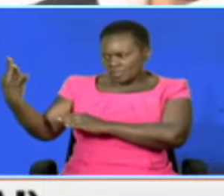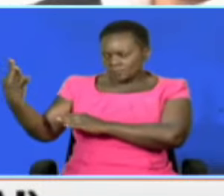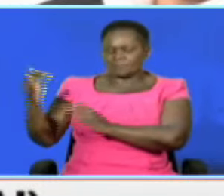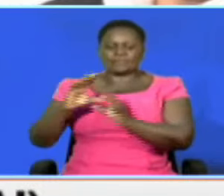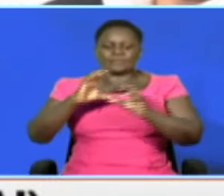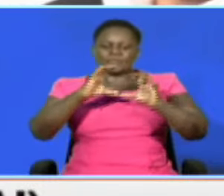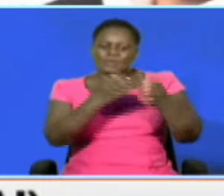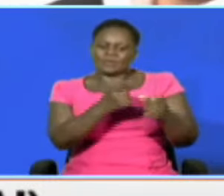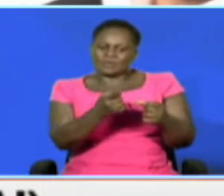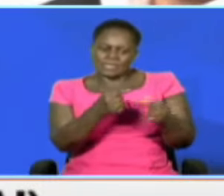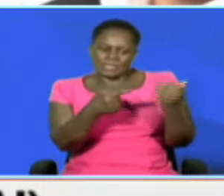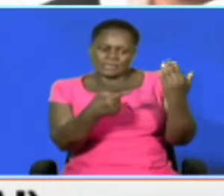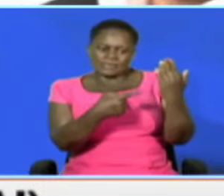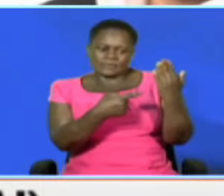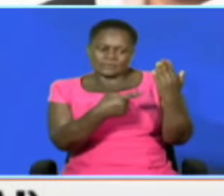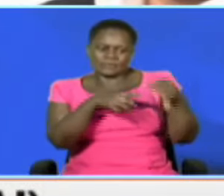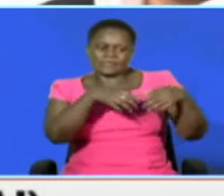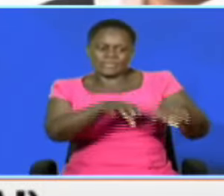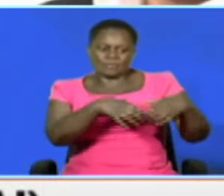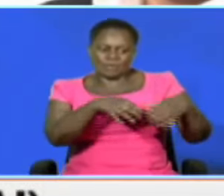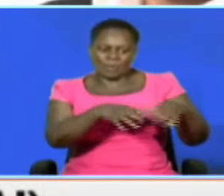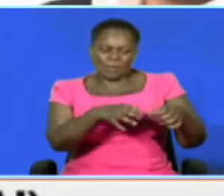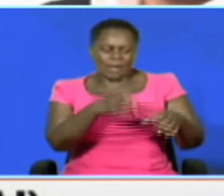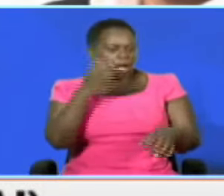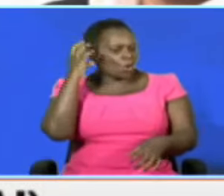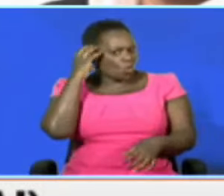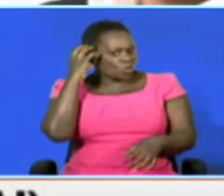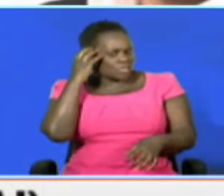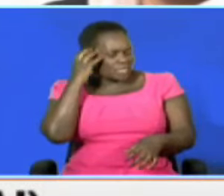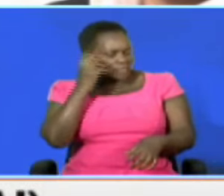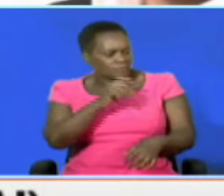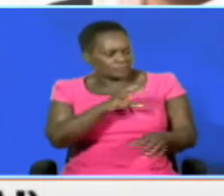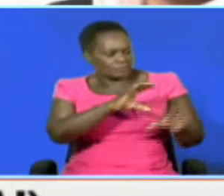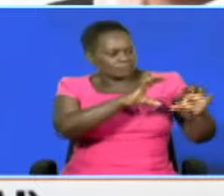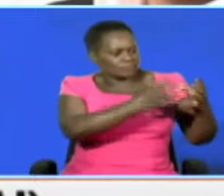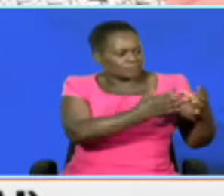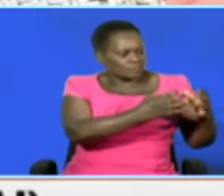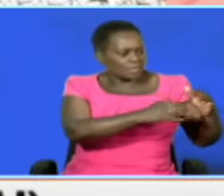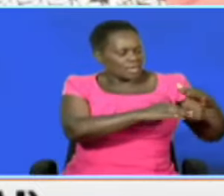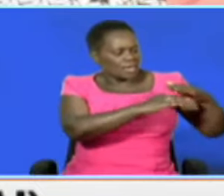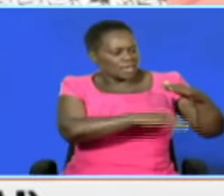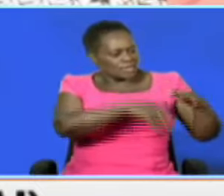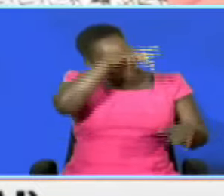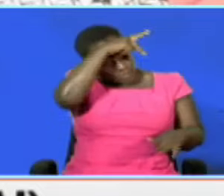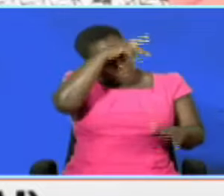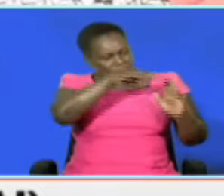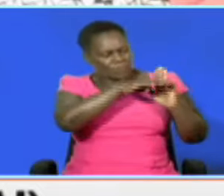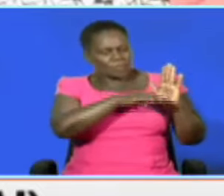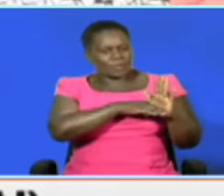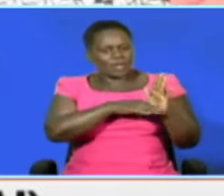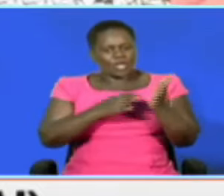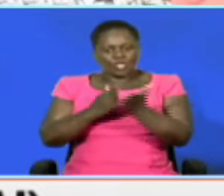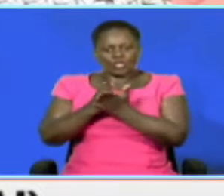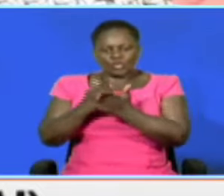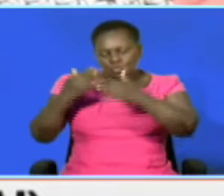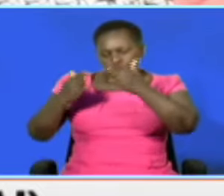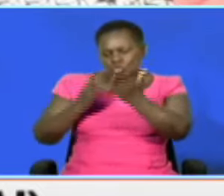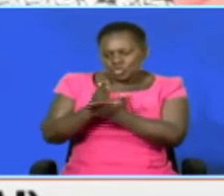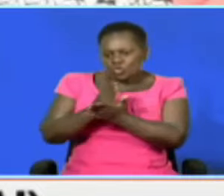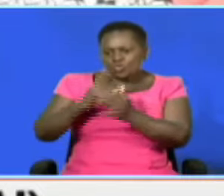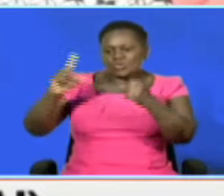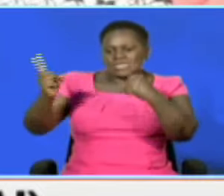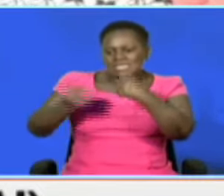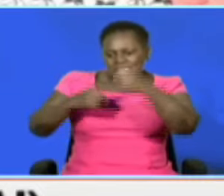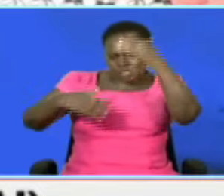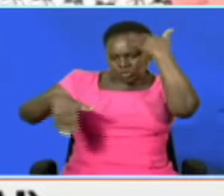Girls from taking diploma courses and girls taking undergraduate programs. Through the 6 universities, we are